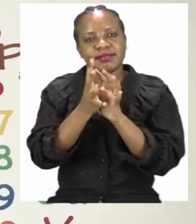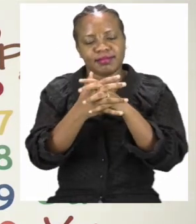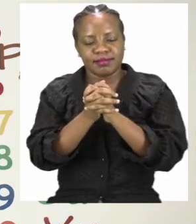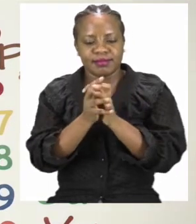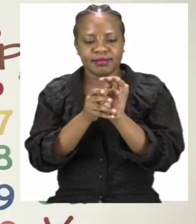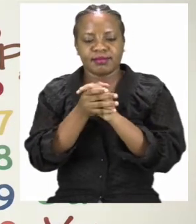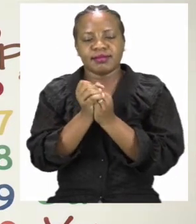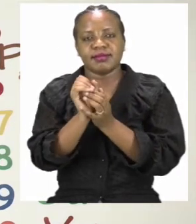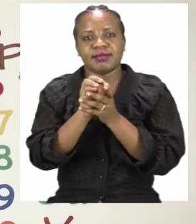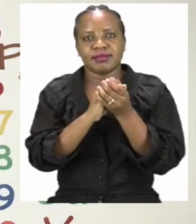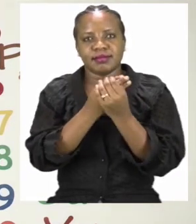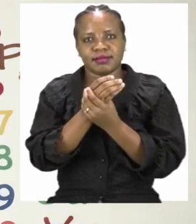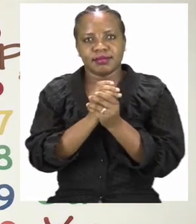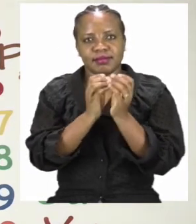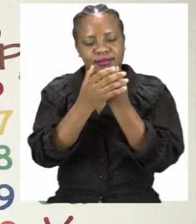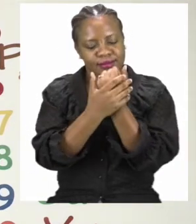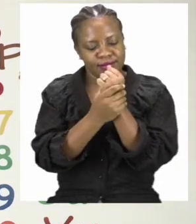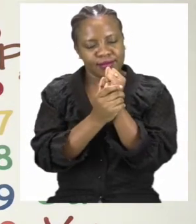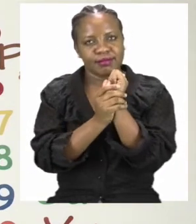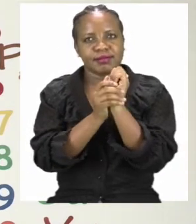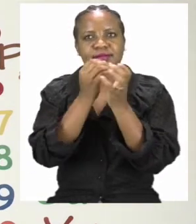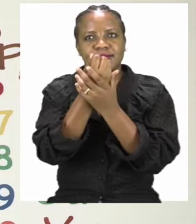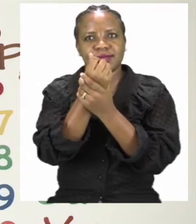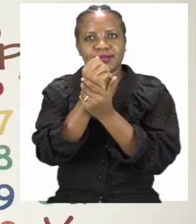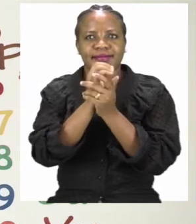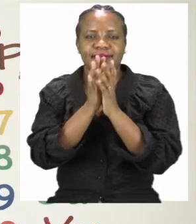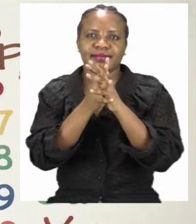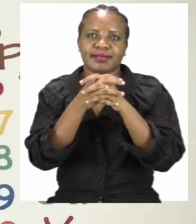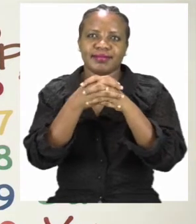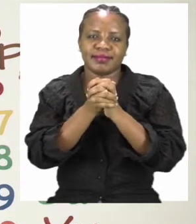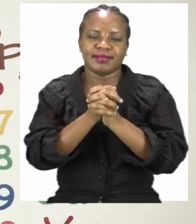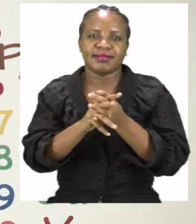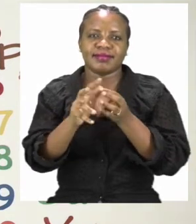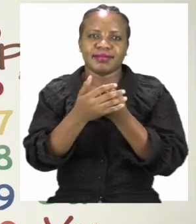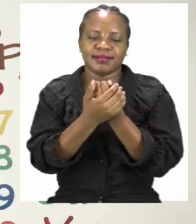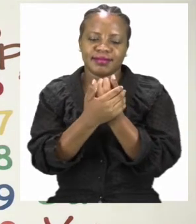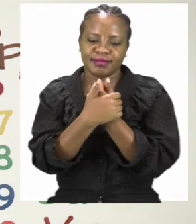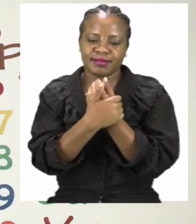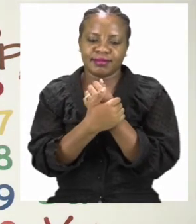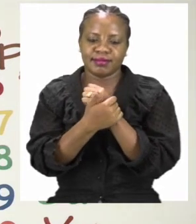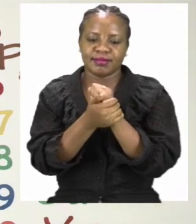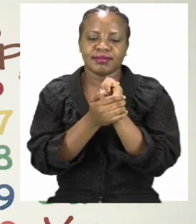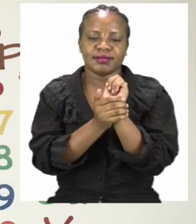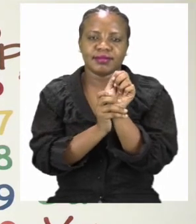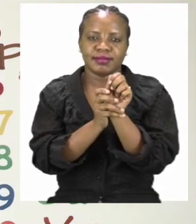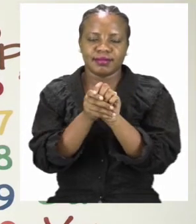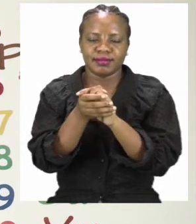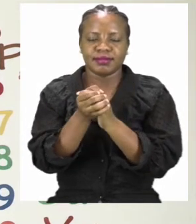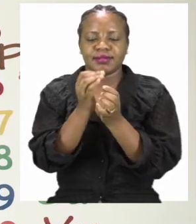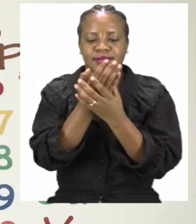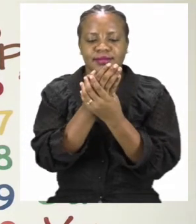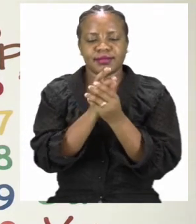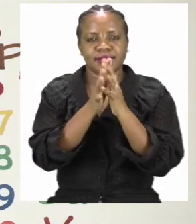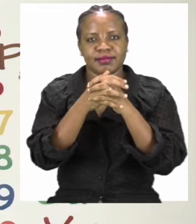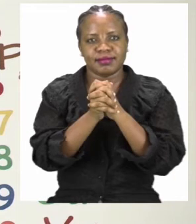we need to cover all of our hands. So that means rubbing outside our hands, inside